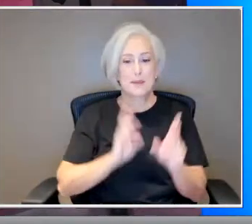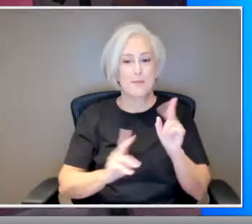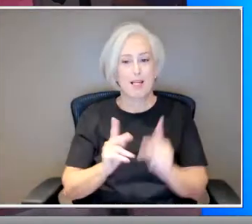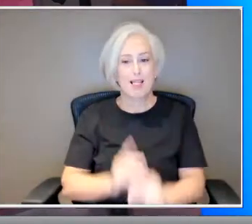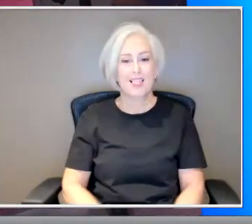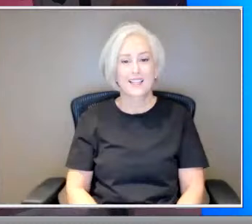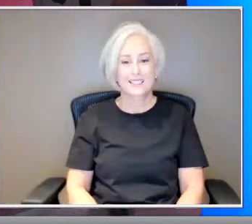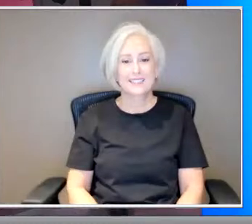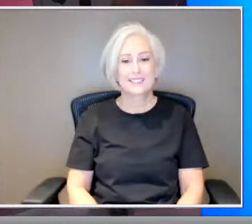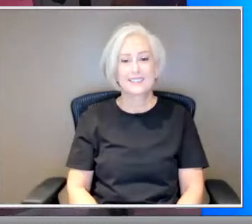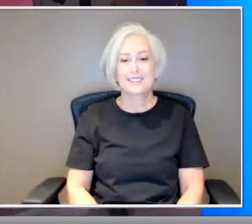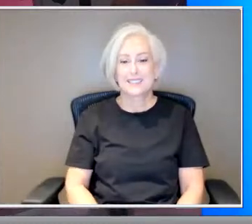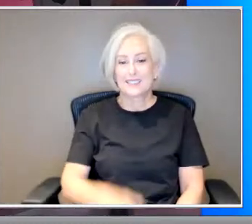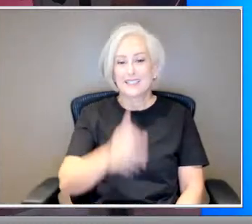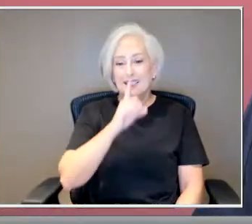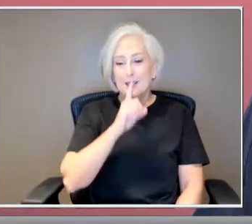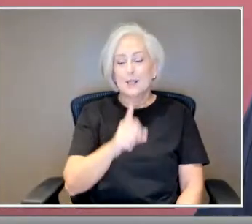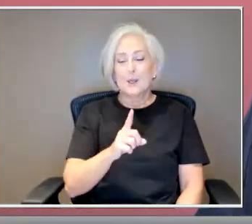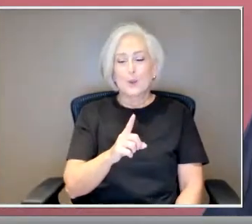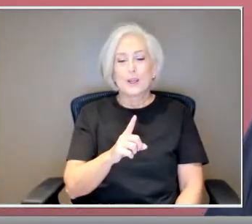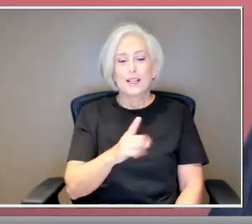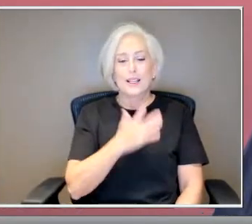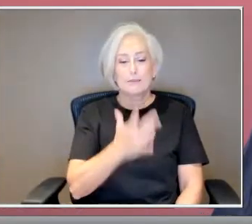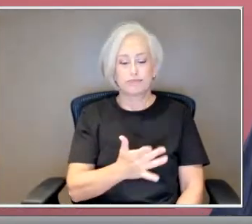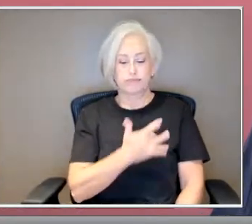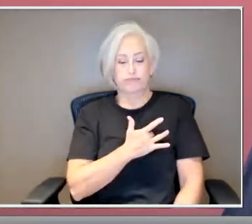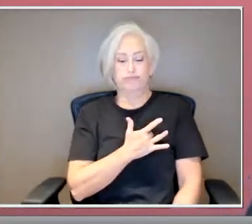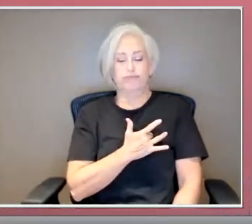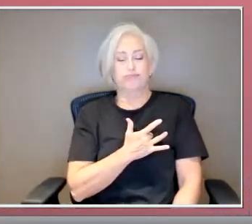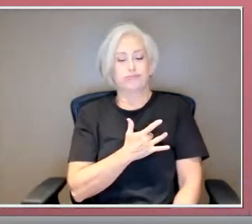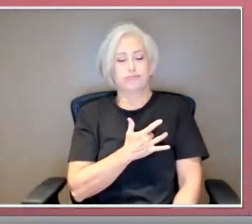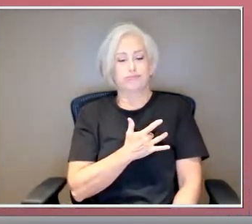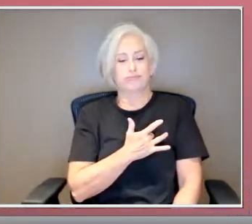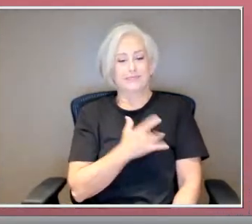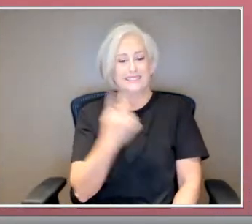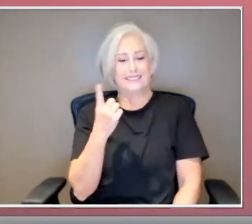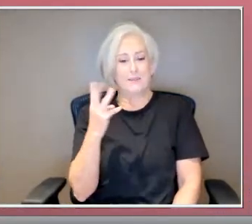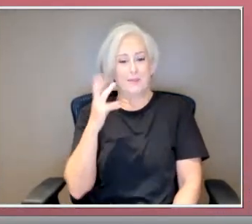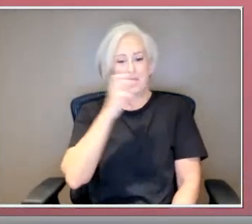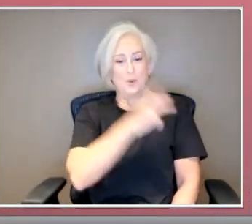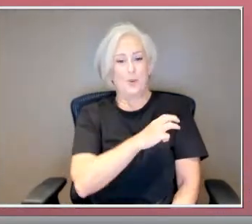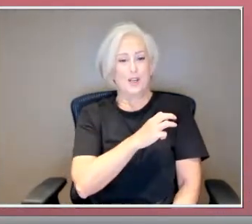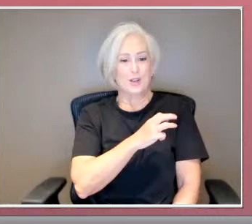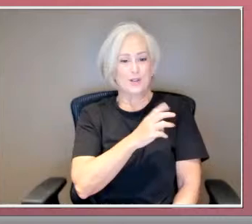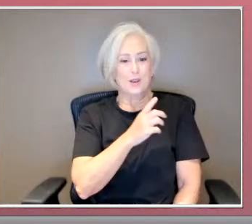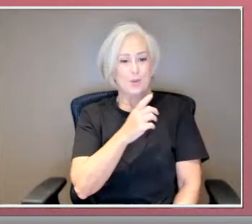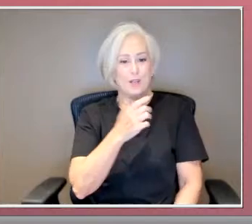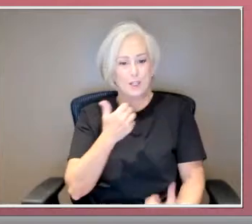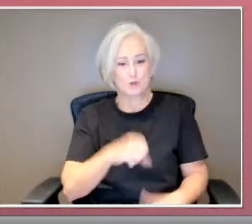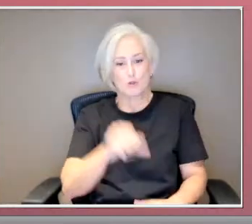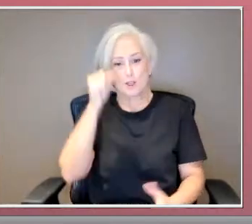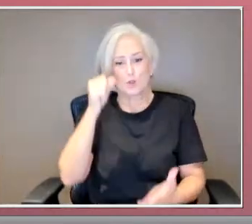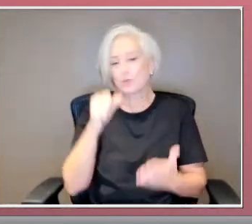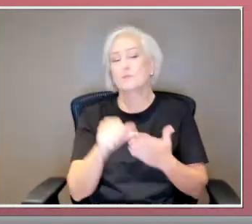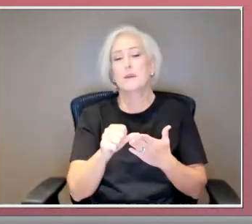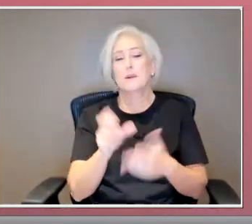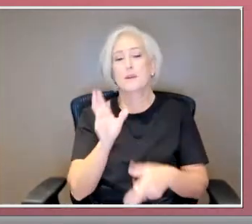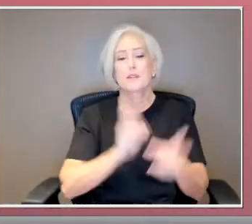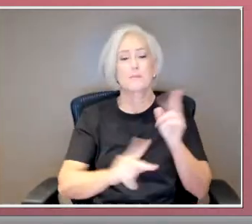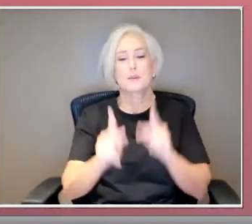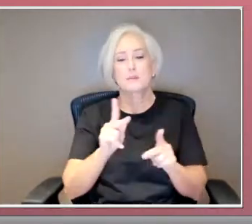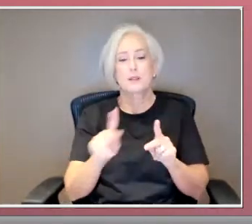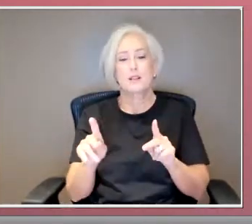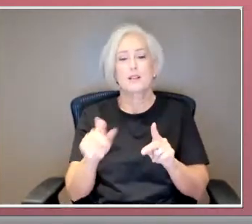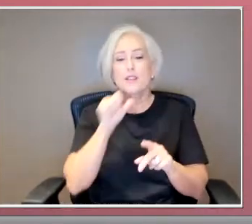really rewarding. It is. It's something weird that we're sometimes conditioned to remember, just the ones that don't go so great, because that